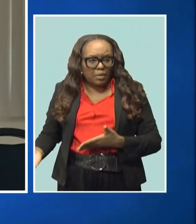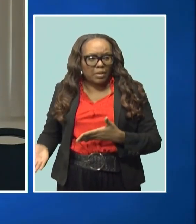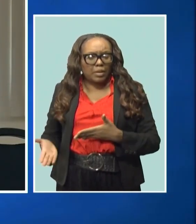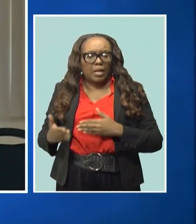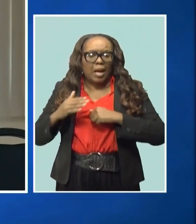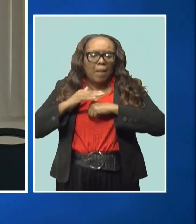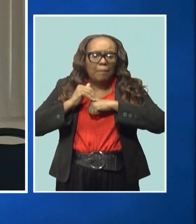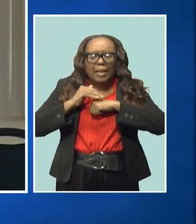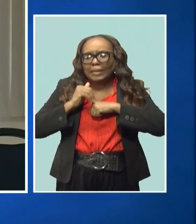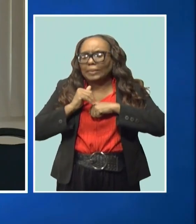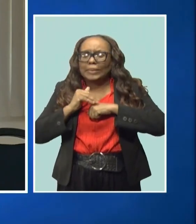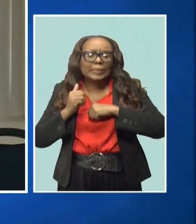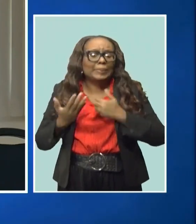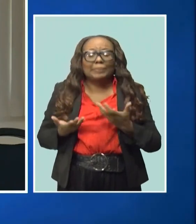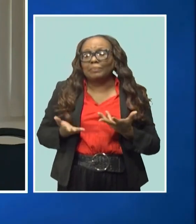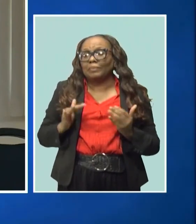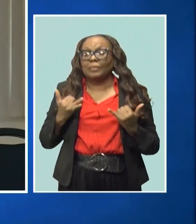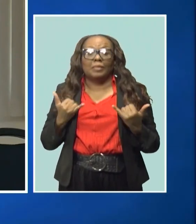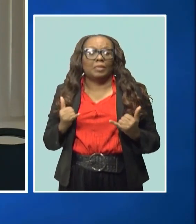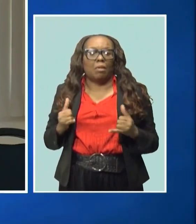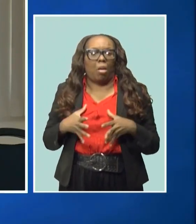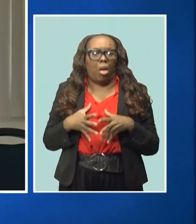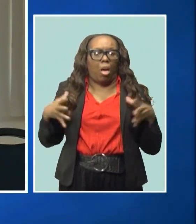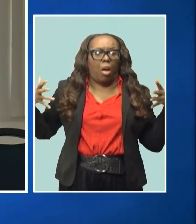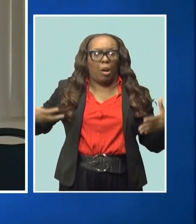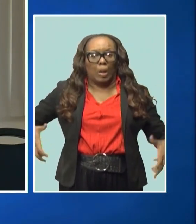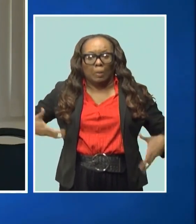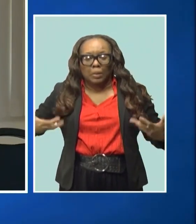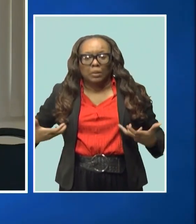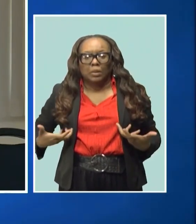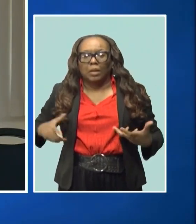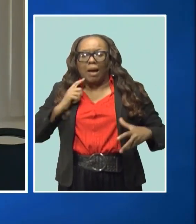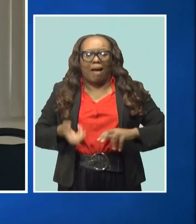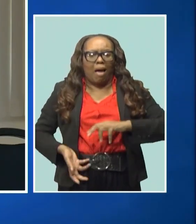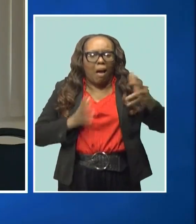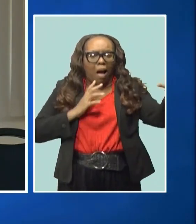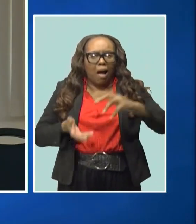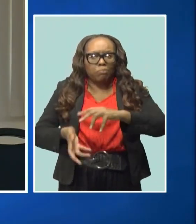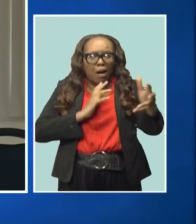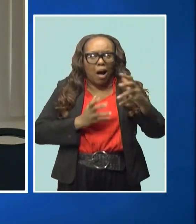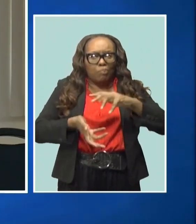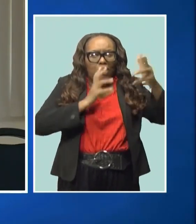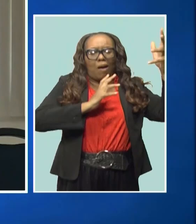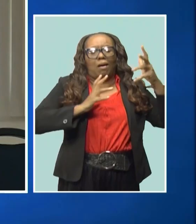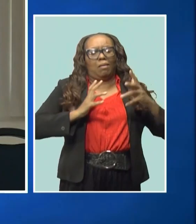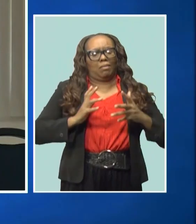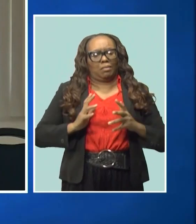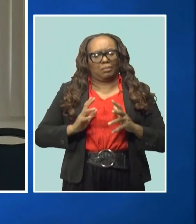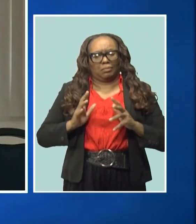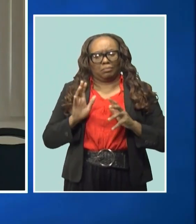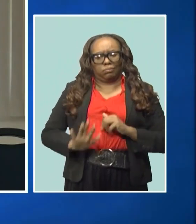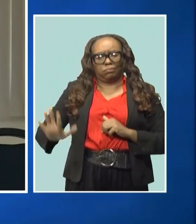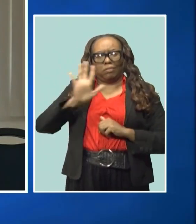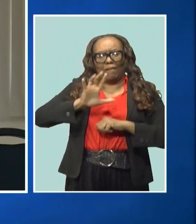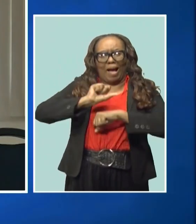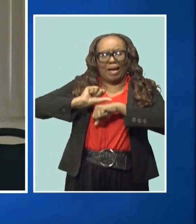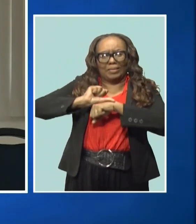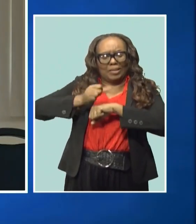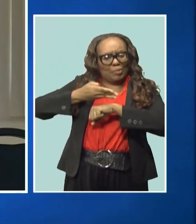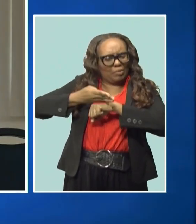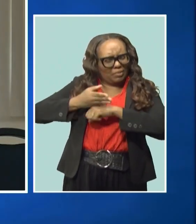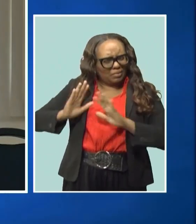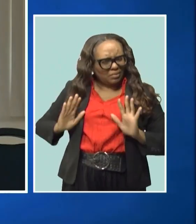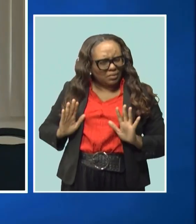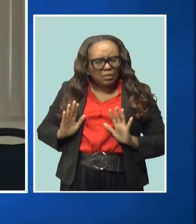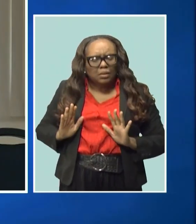now the population has increased and is doing a lot of damage to the crops in that particular country.